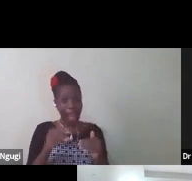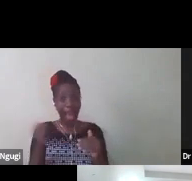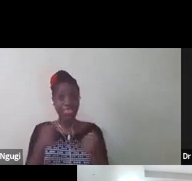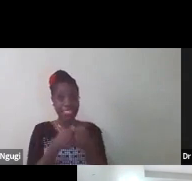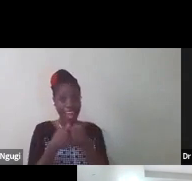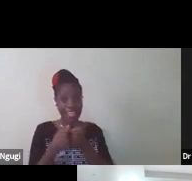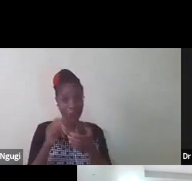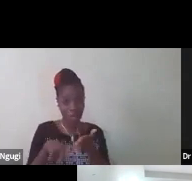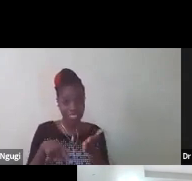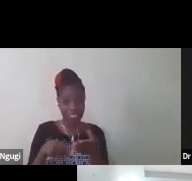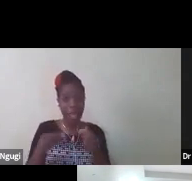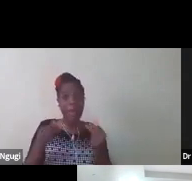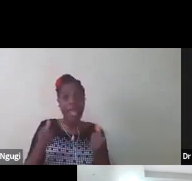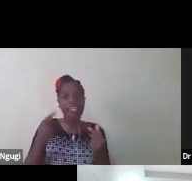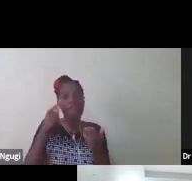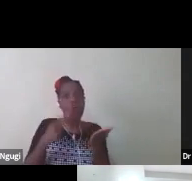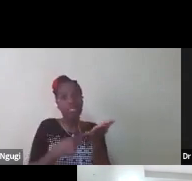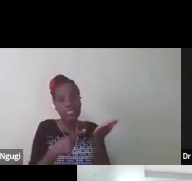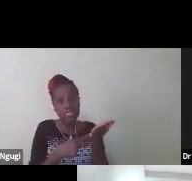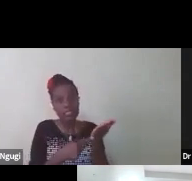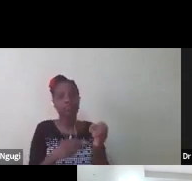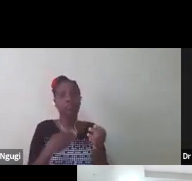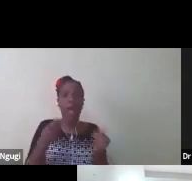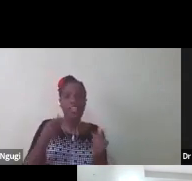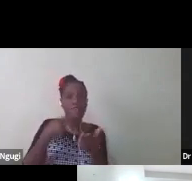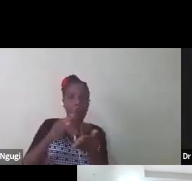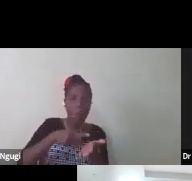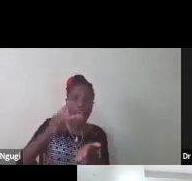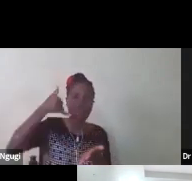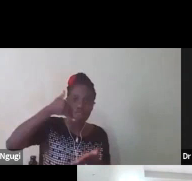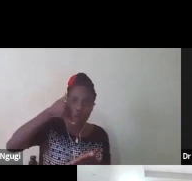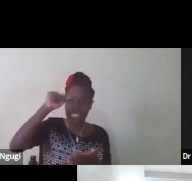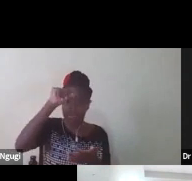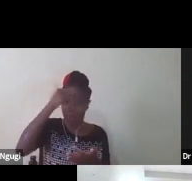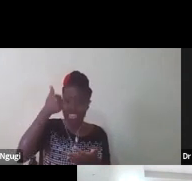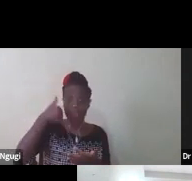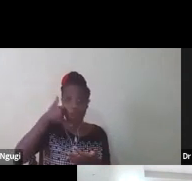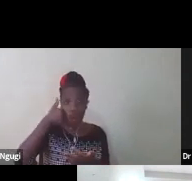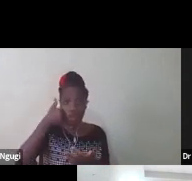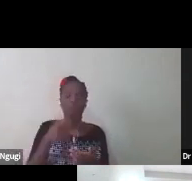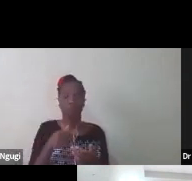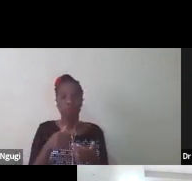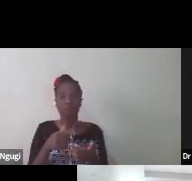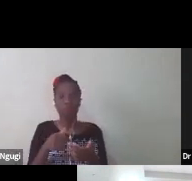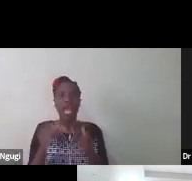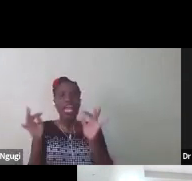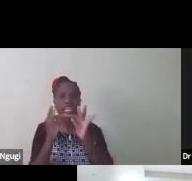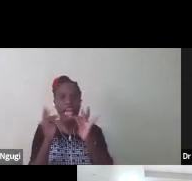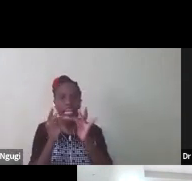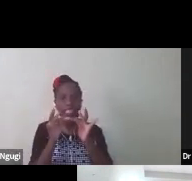data, not having access to the smartphone. There was the one brought up of internet coverage, people not